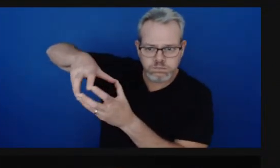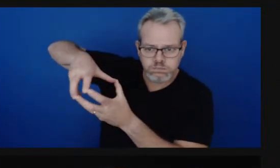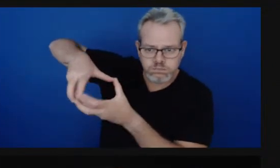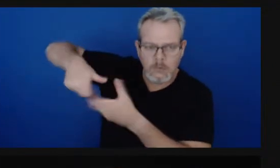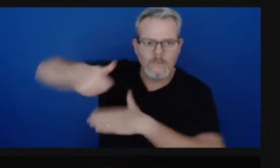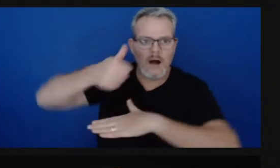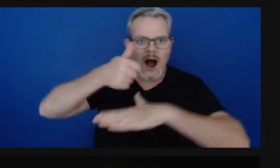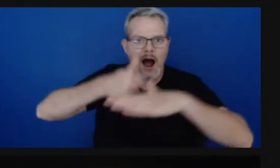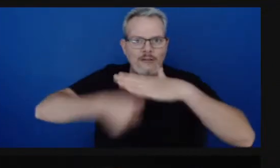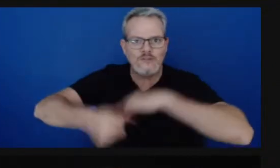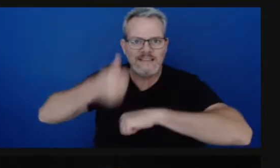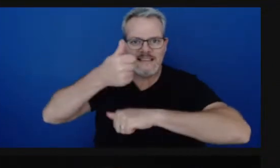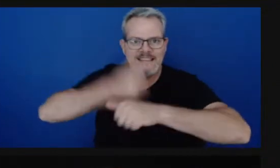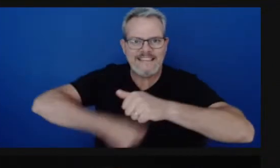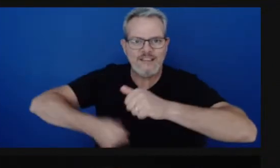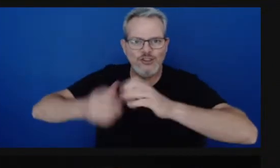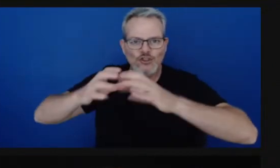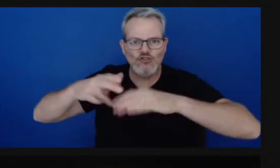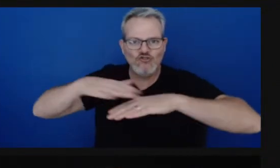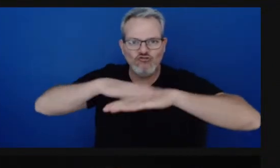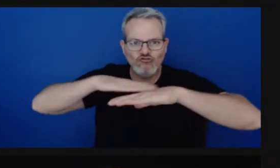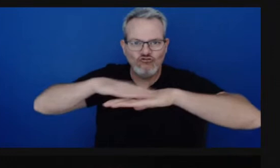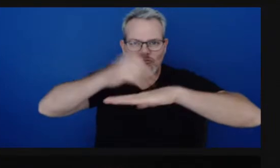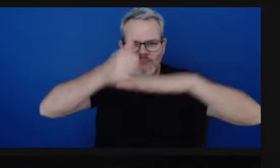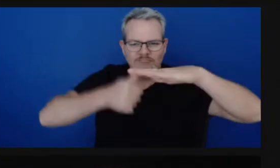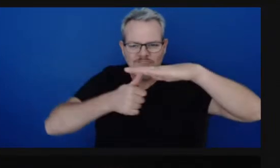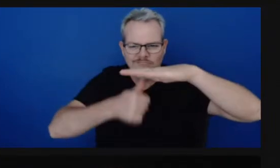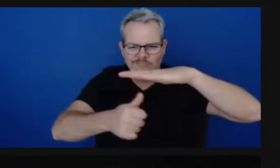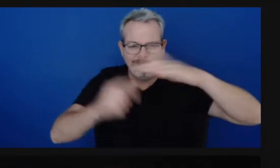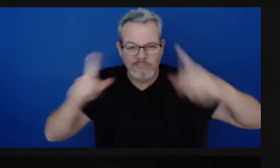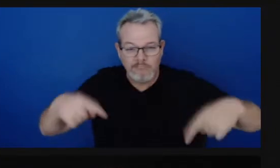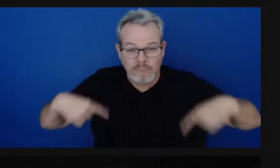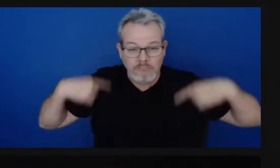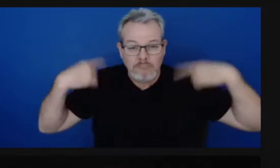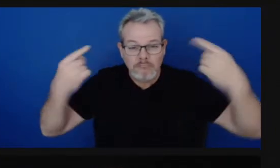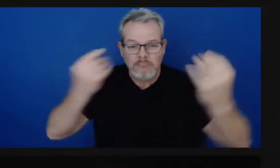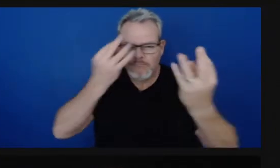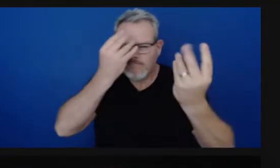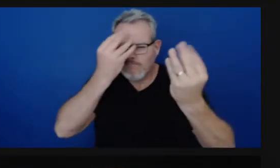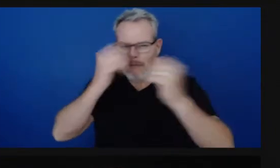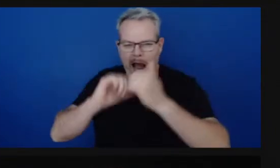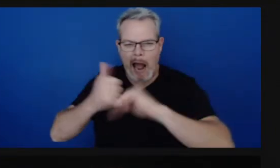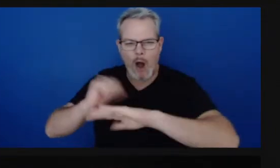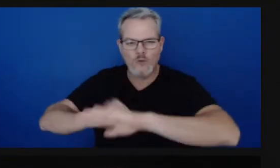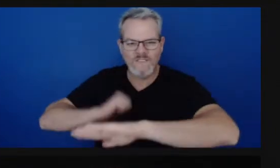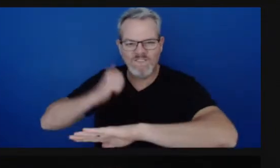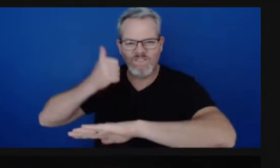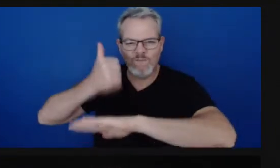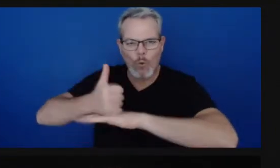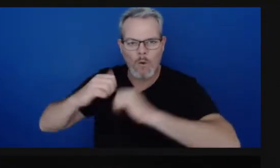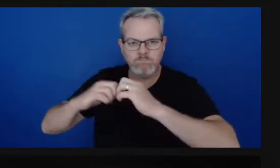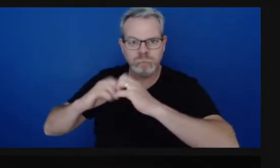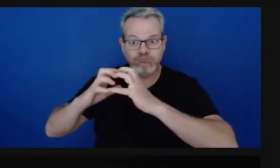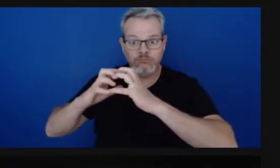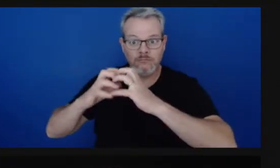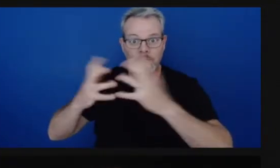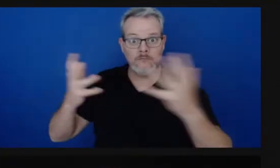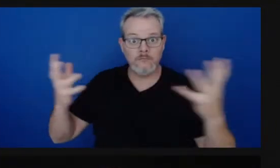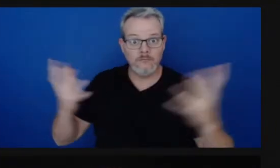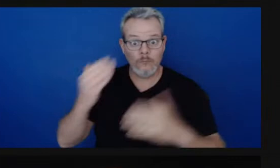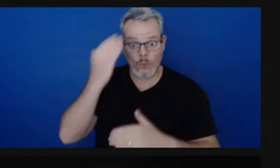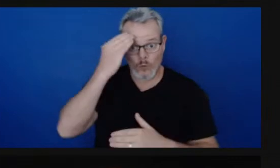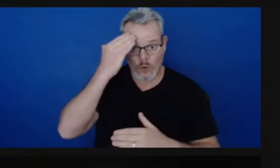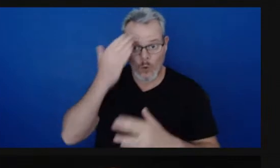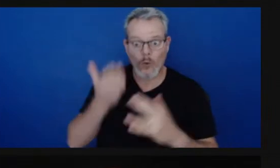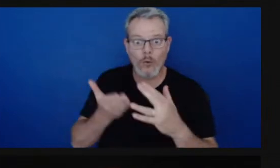And for a long time, we've wondered how it was actually formed. What we did know was that through plate subduction,